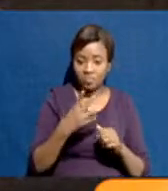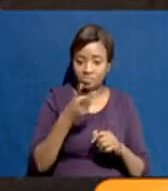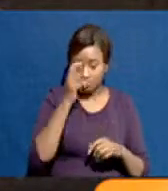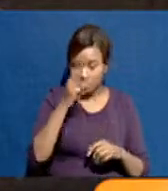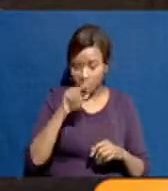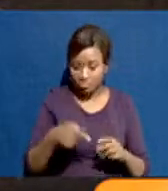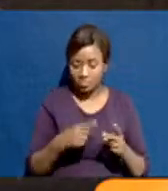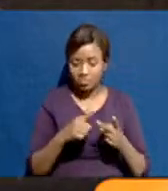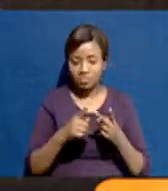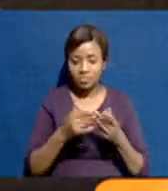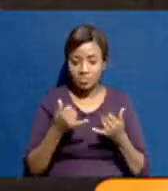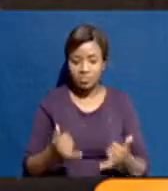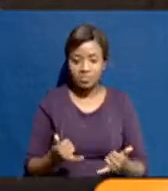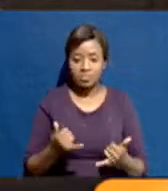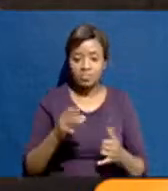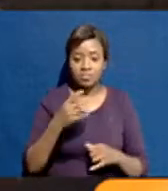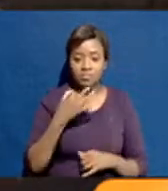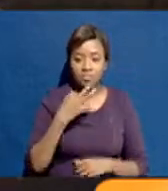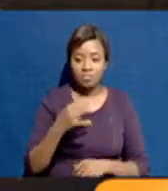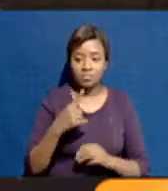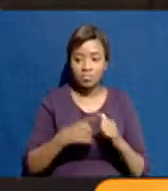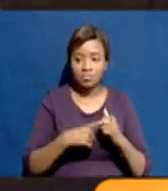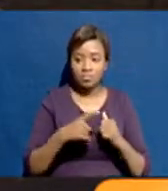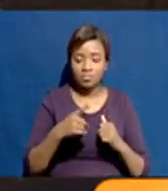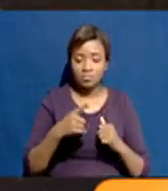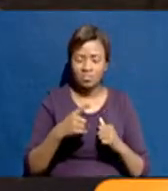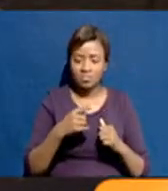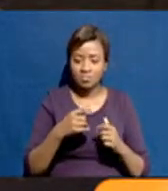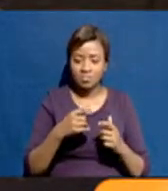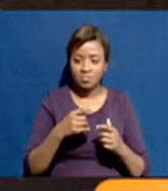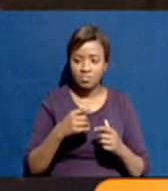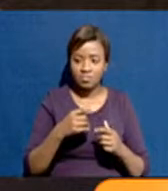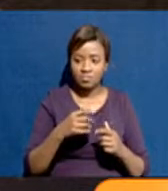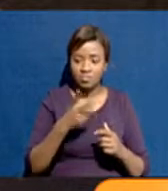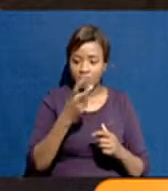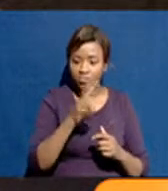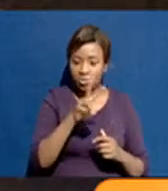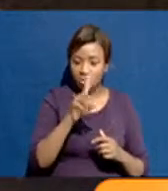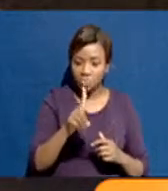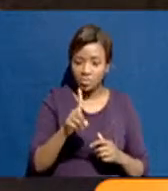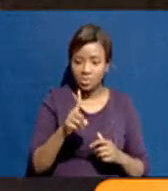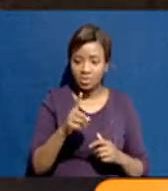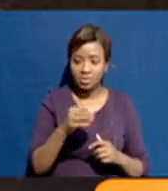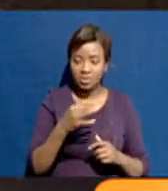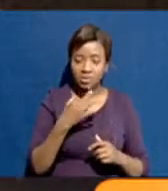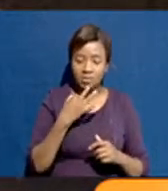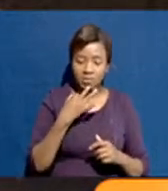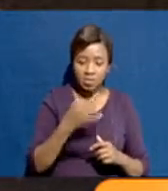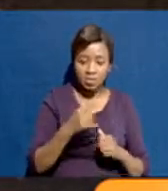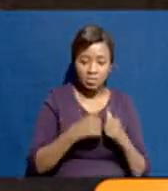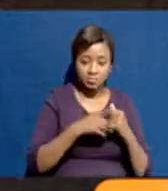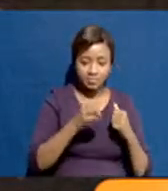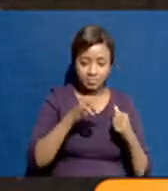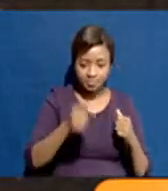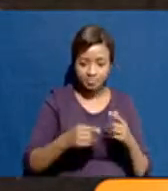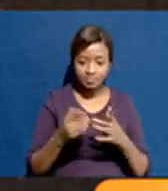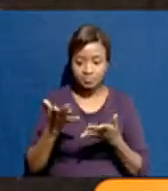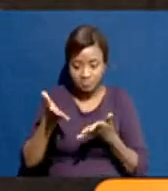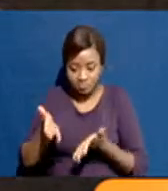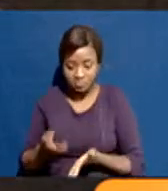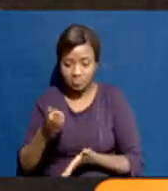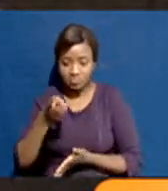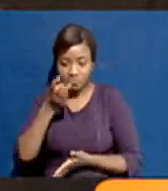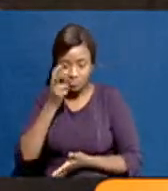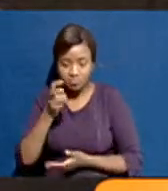about 360,000 in 2021 to now 260,000. So it means that